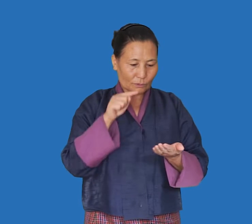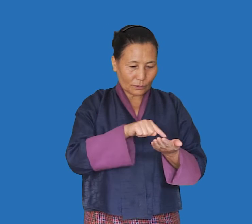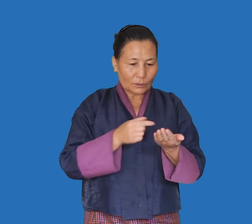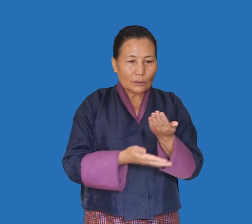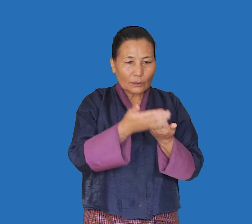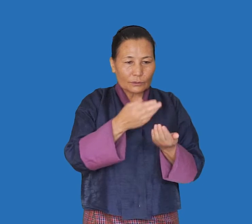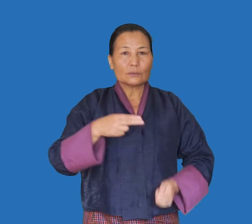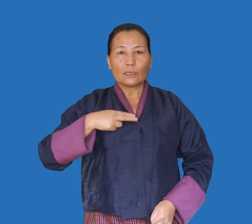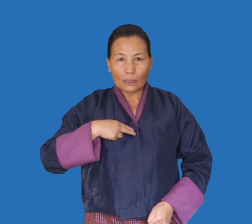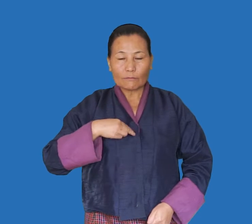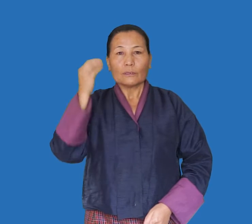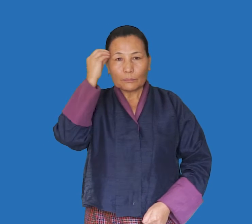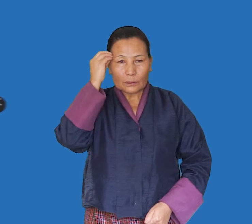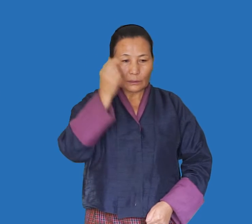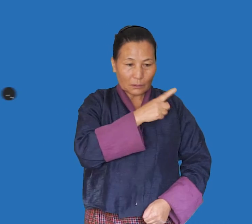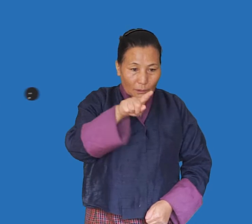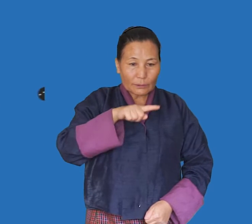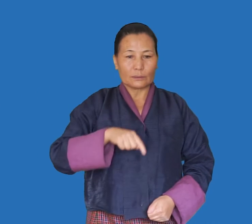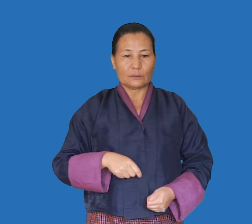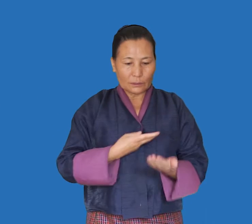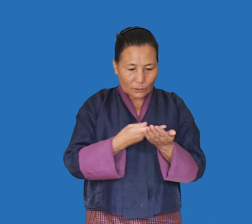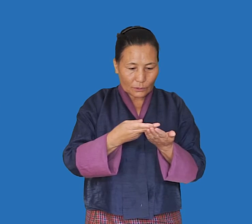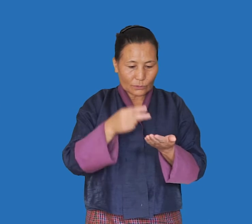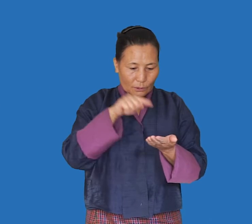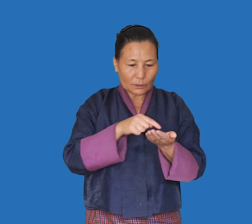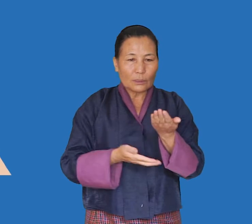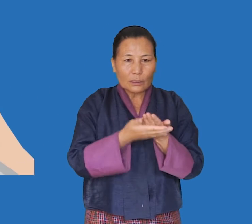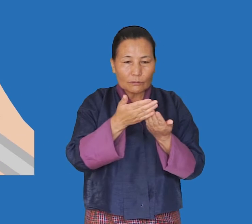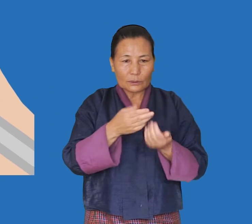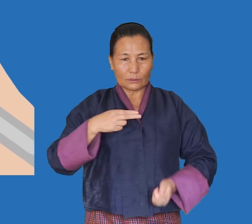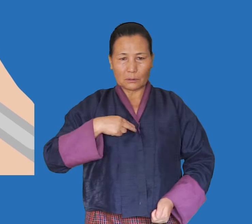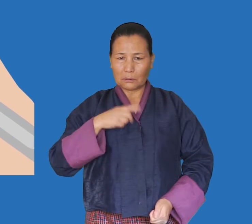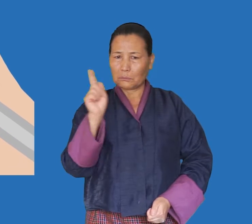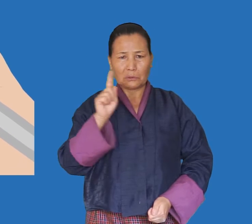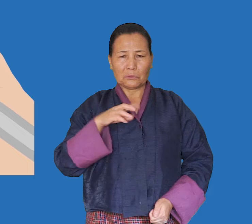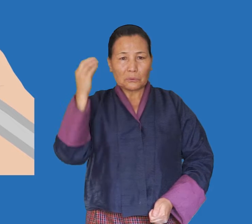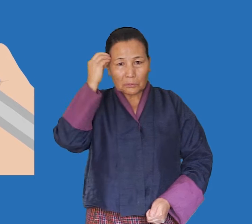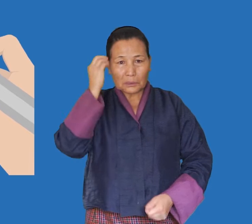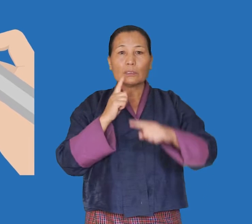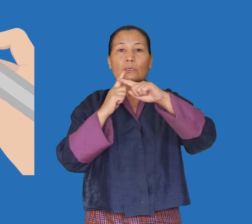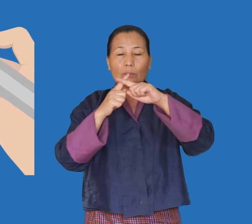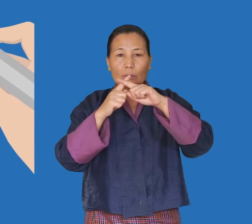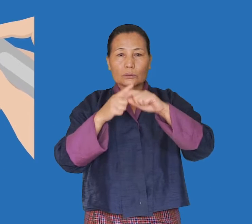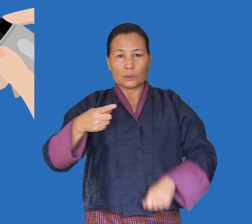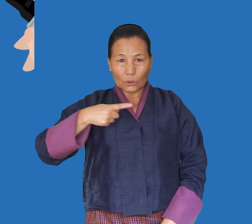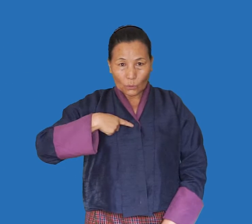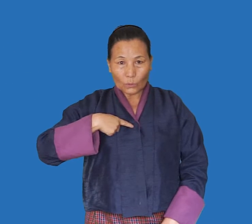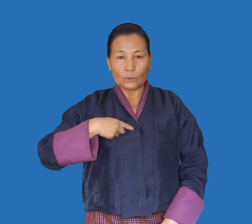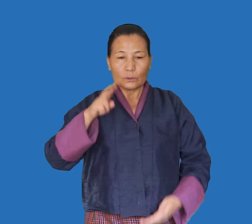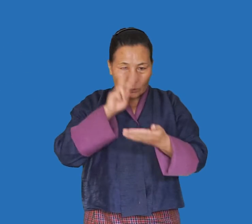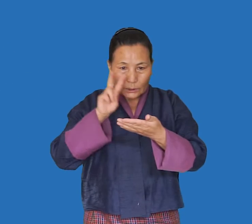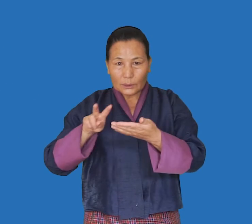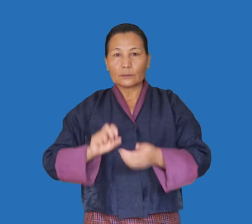You can look at sources and evidence to judge whether a piece of news is